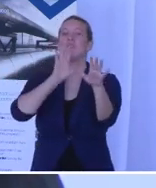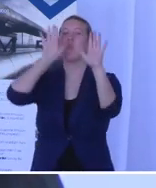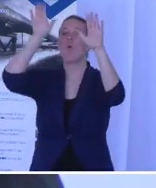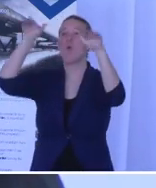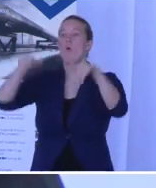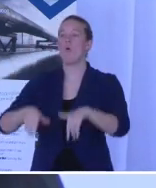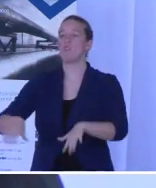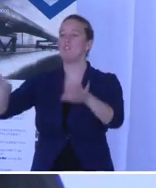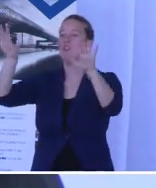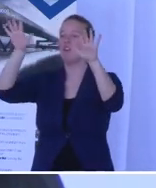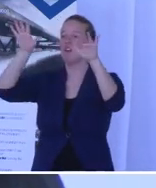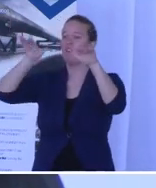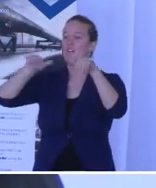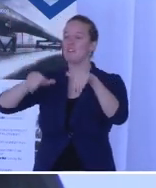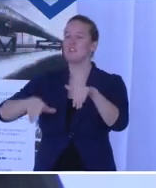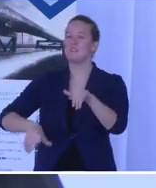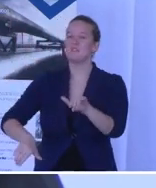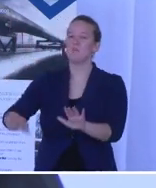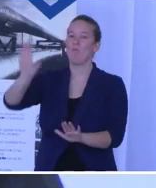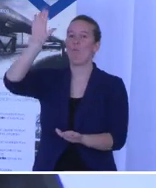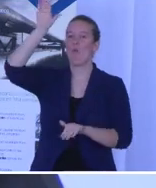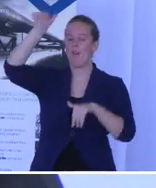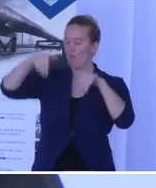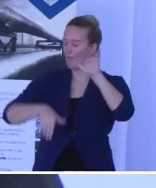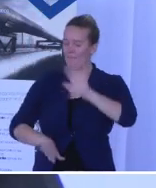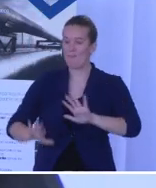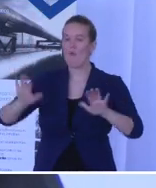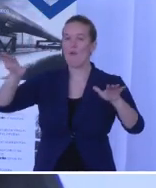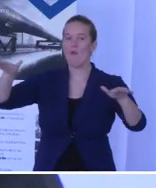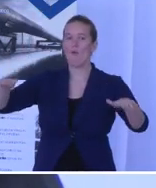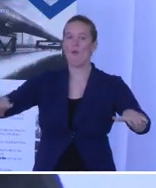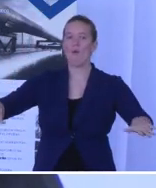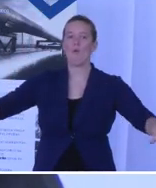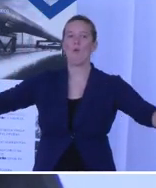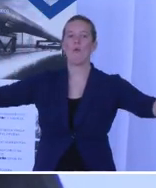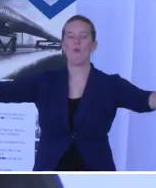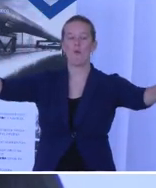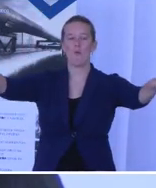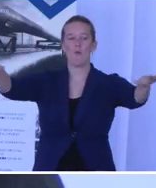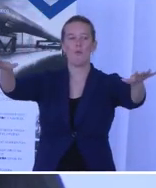the ocean, wide with